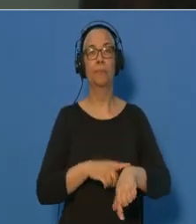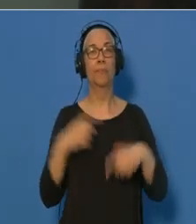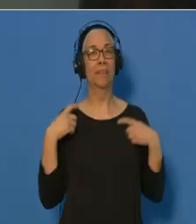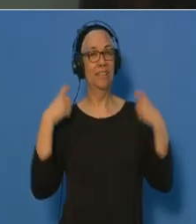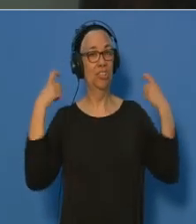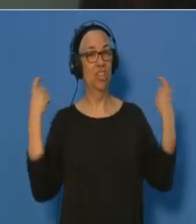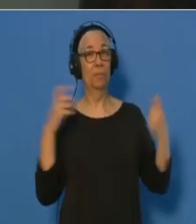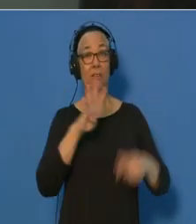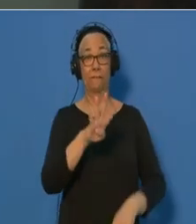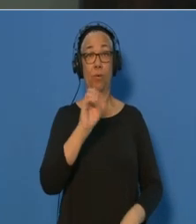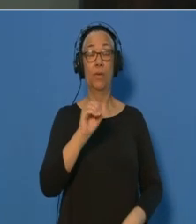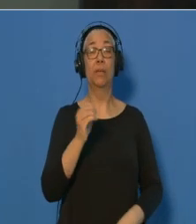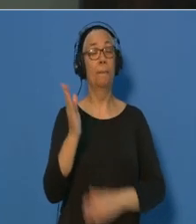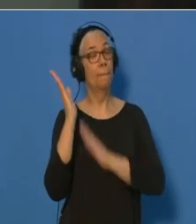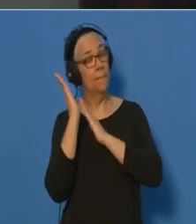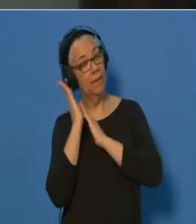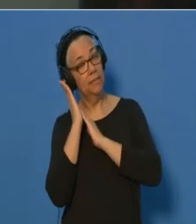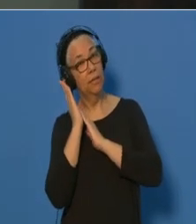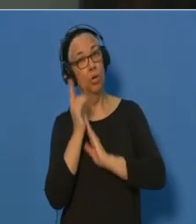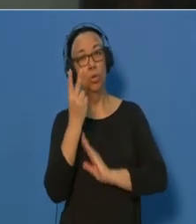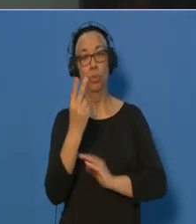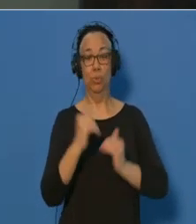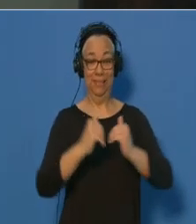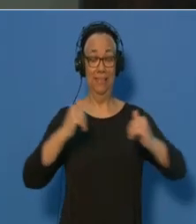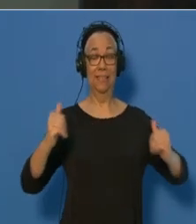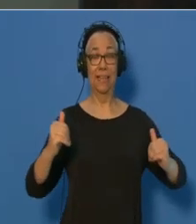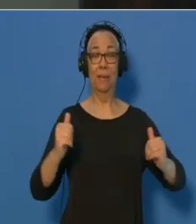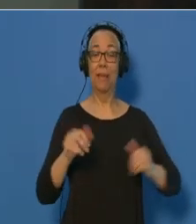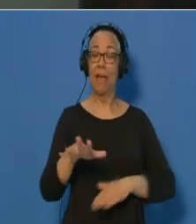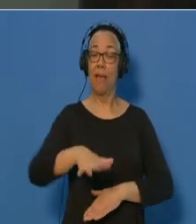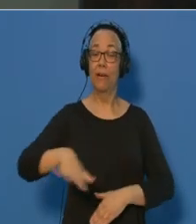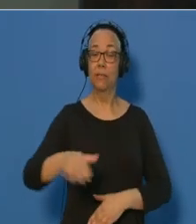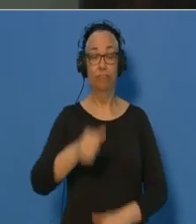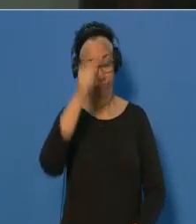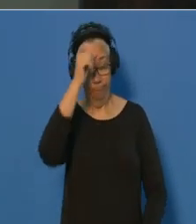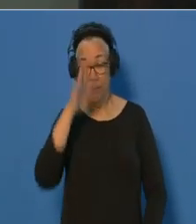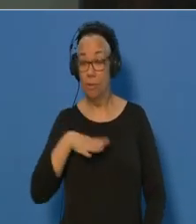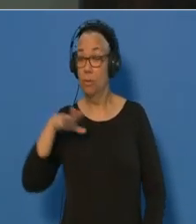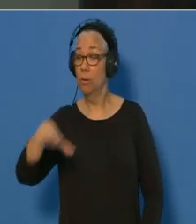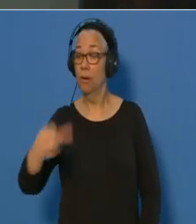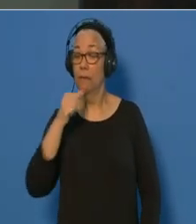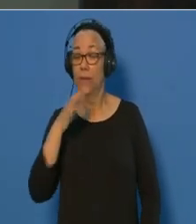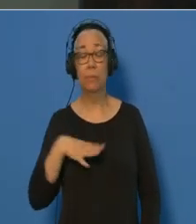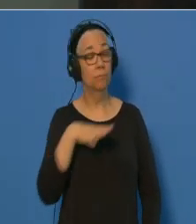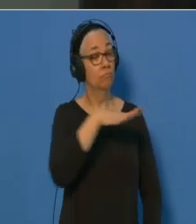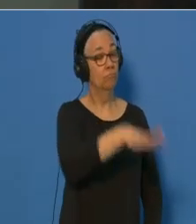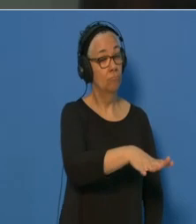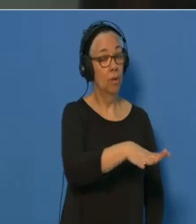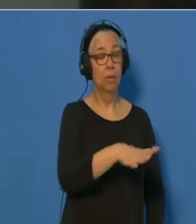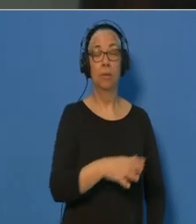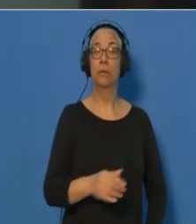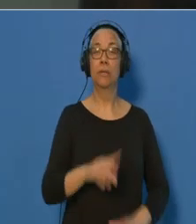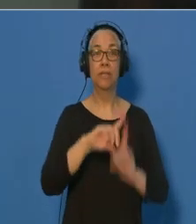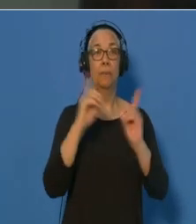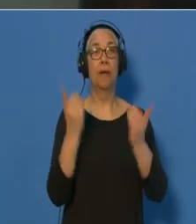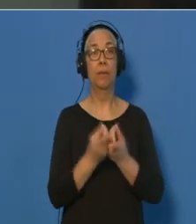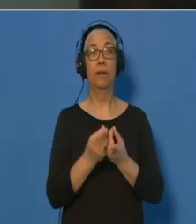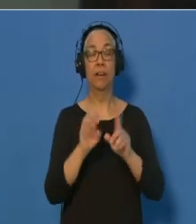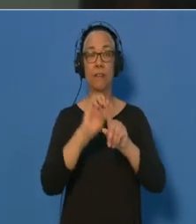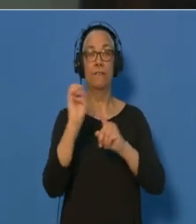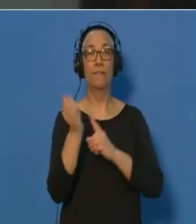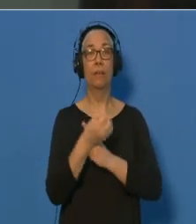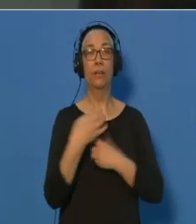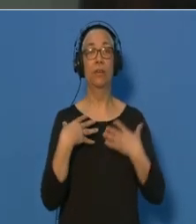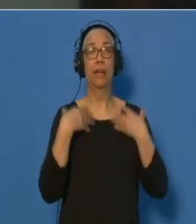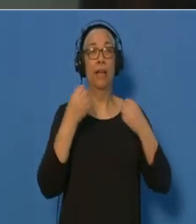up with 40 beds in 2 separate areas for males and females. The Department of Environmental Health has today approved